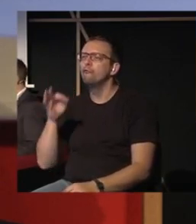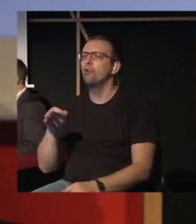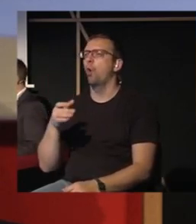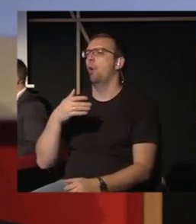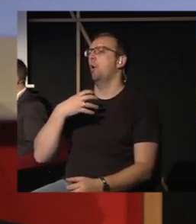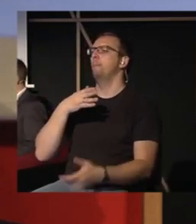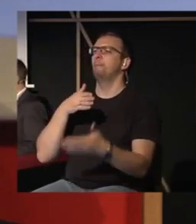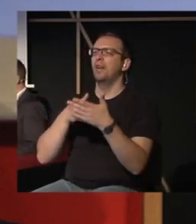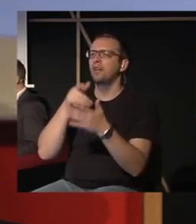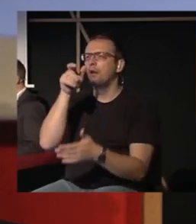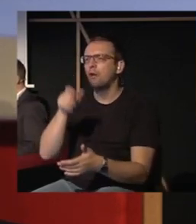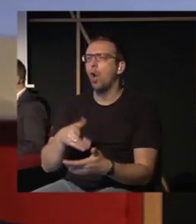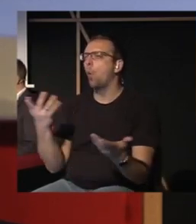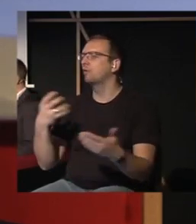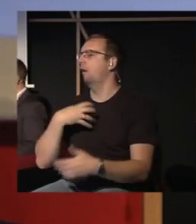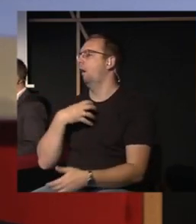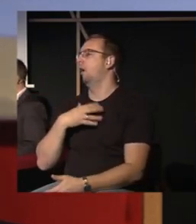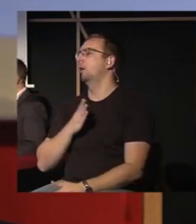en este colectivo, ¿no?, en este club.